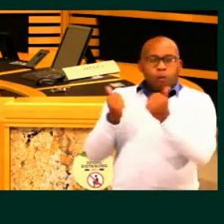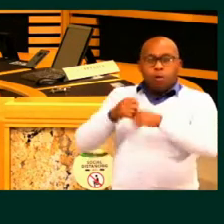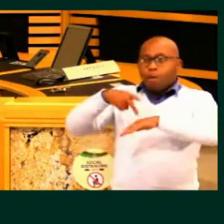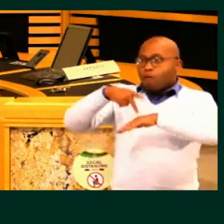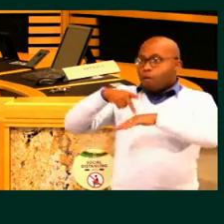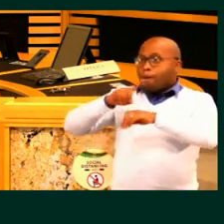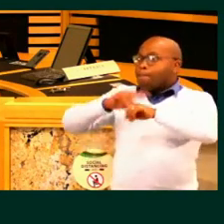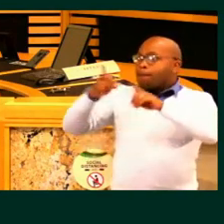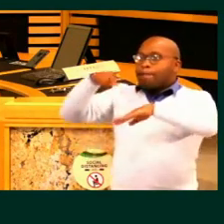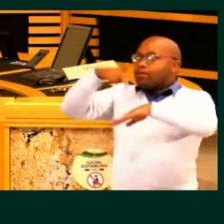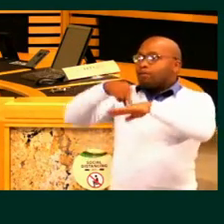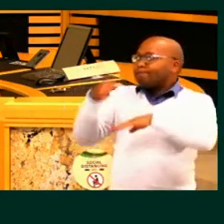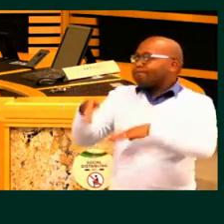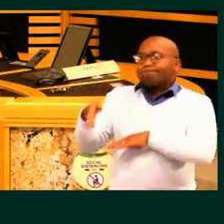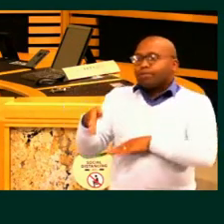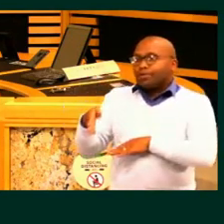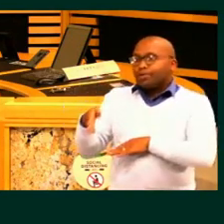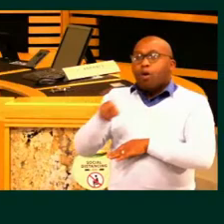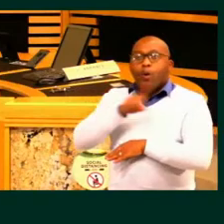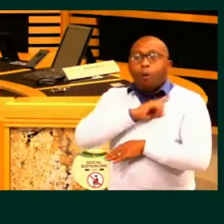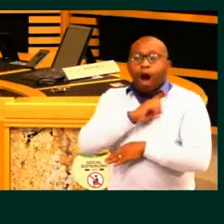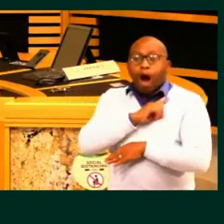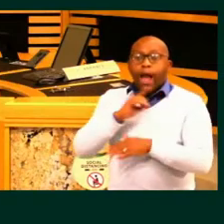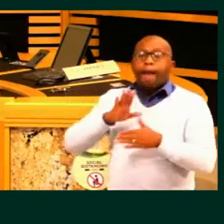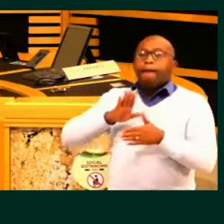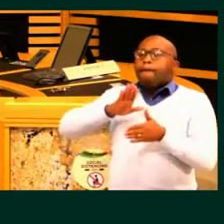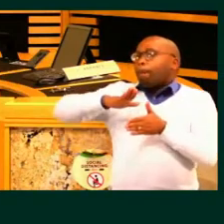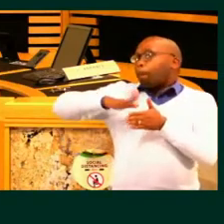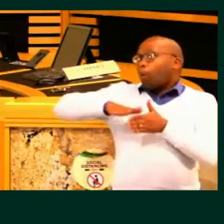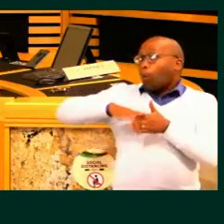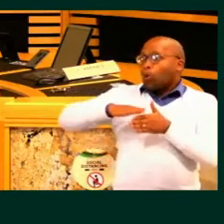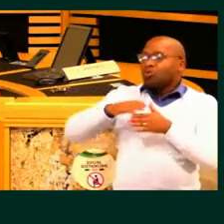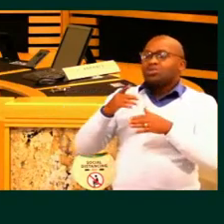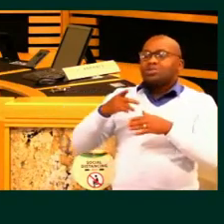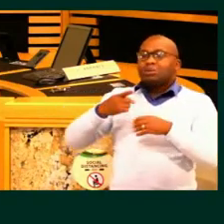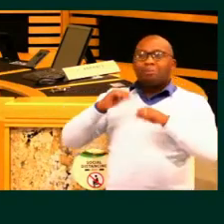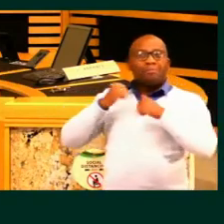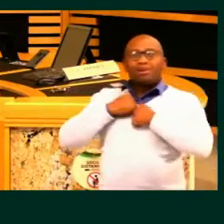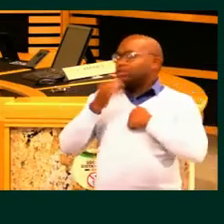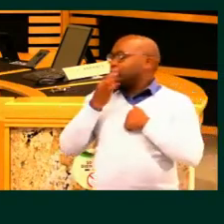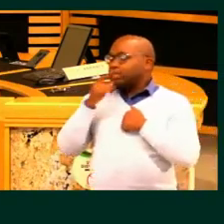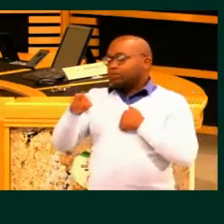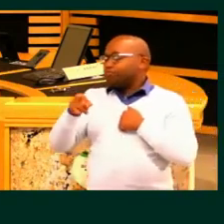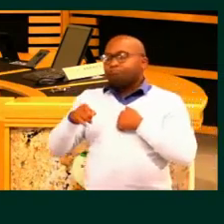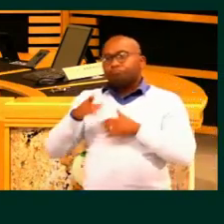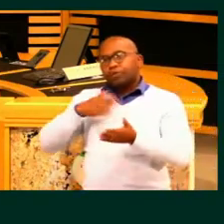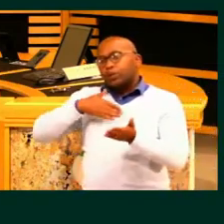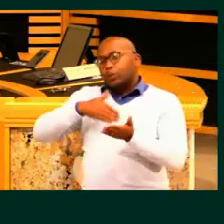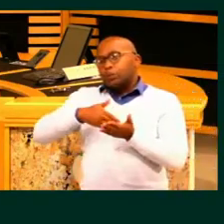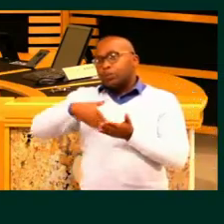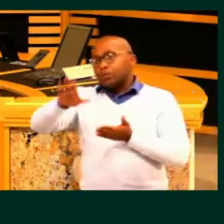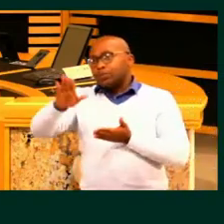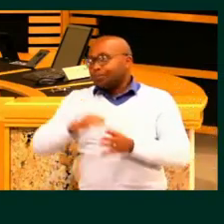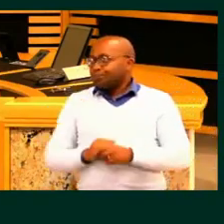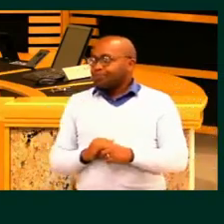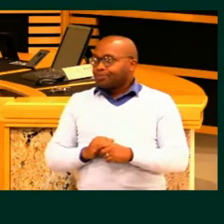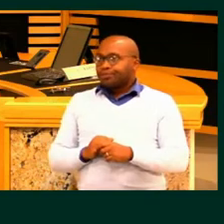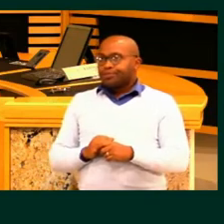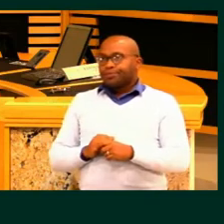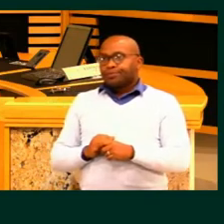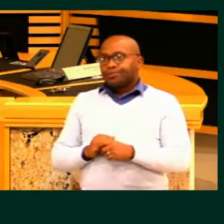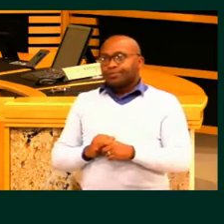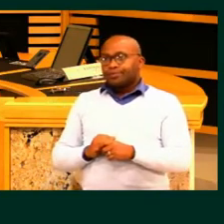precisely because of these shortcomings that I'm then I'm then I'm then suggesting chair we take counsel from the